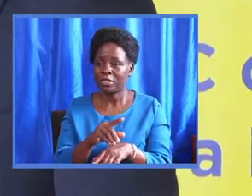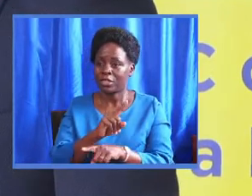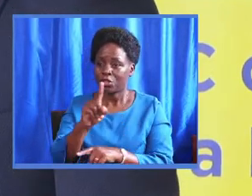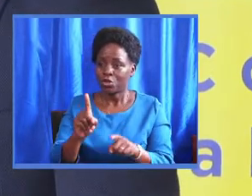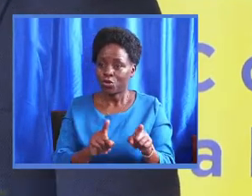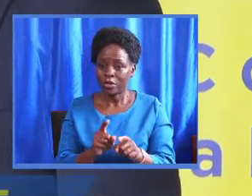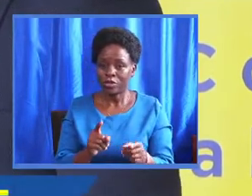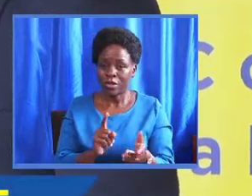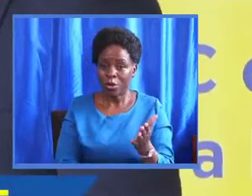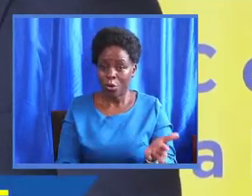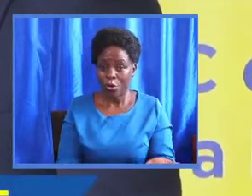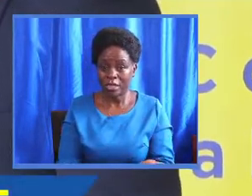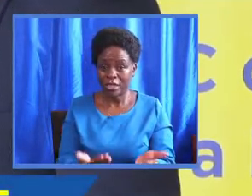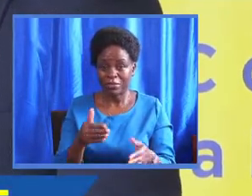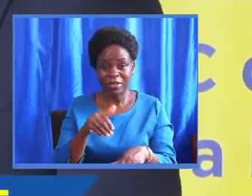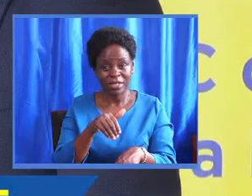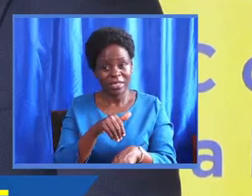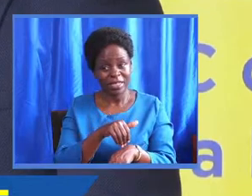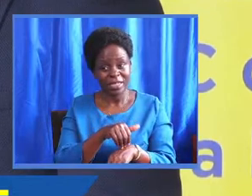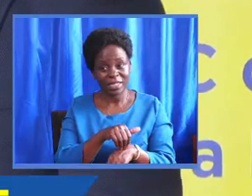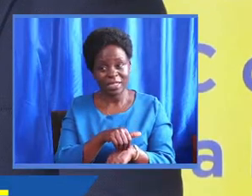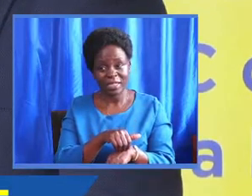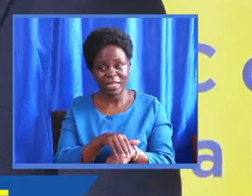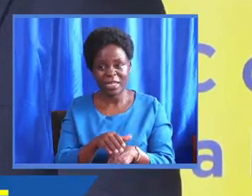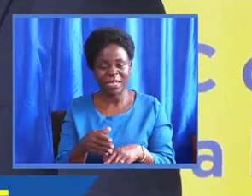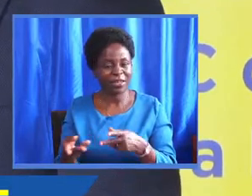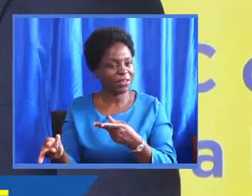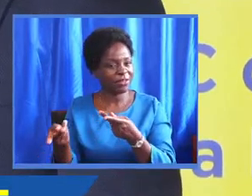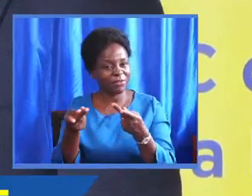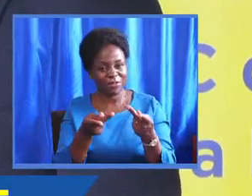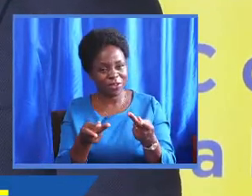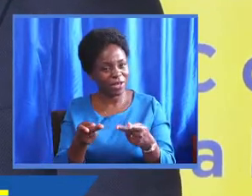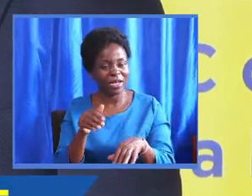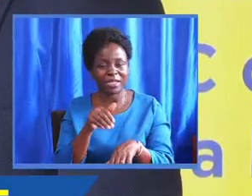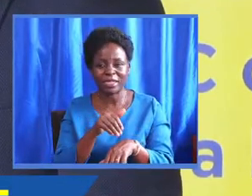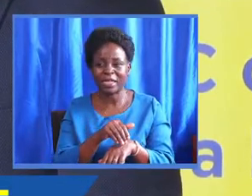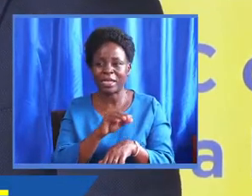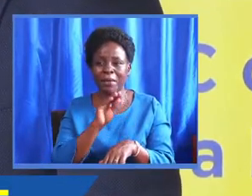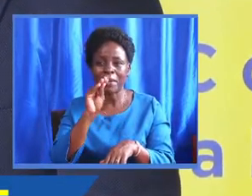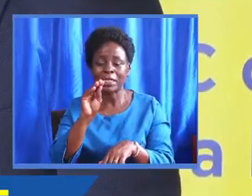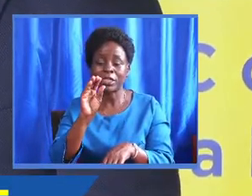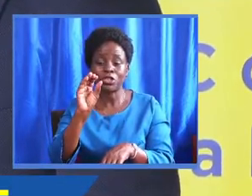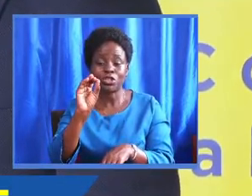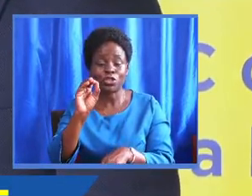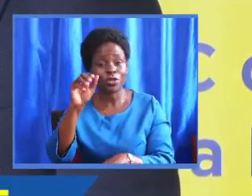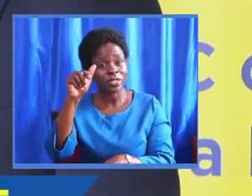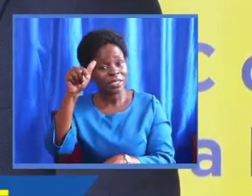is WhatsApp. Do not send a voice note or video, but send text